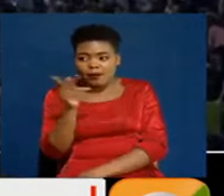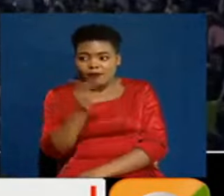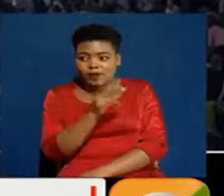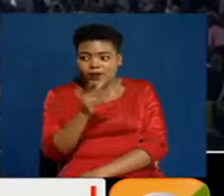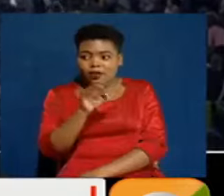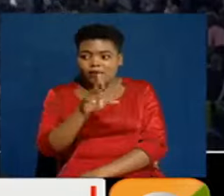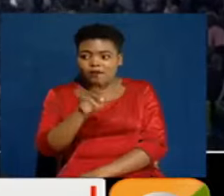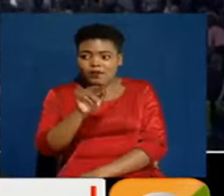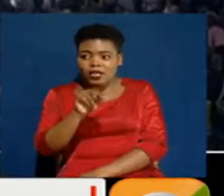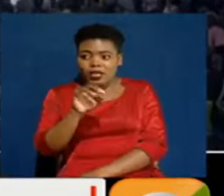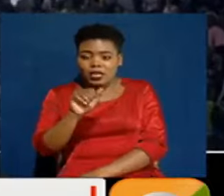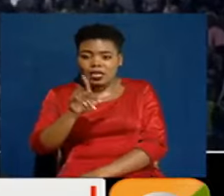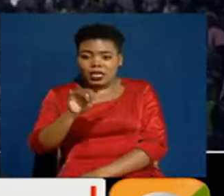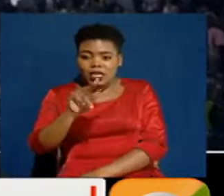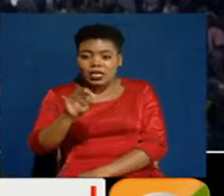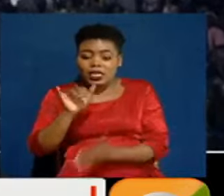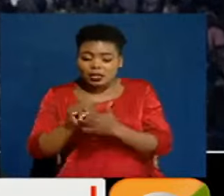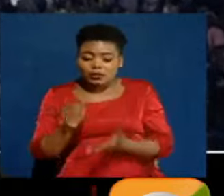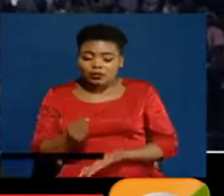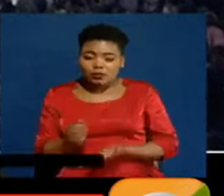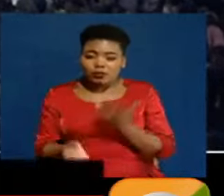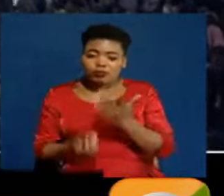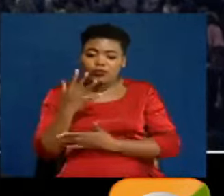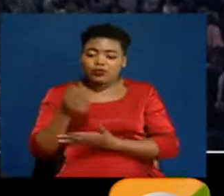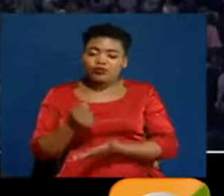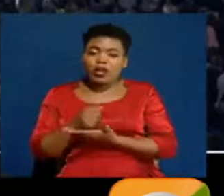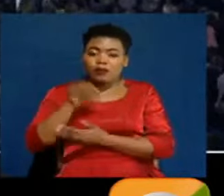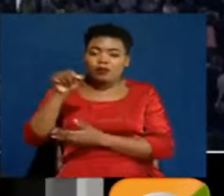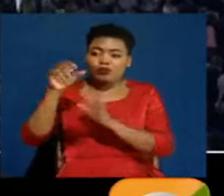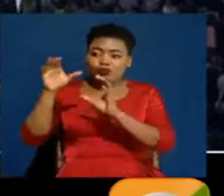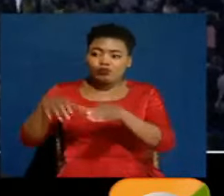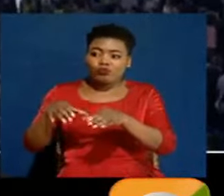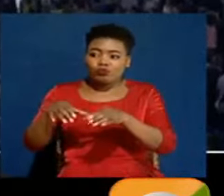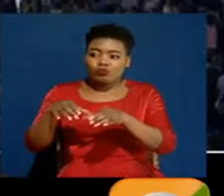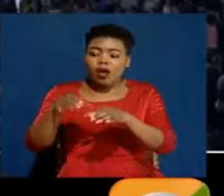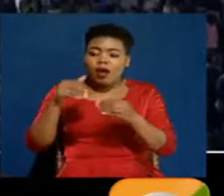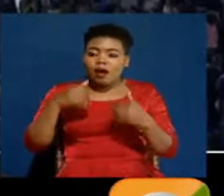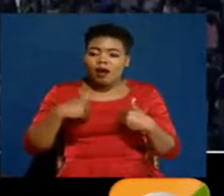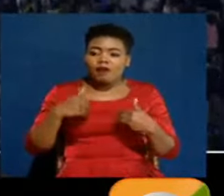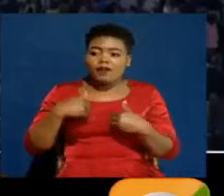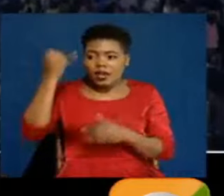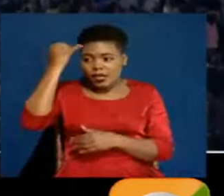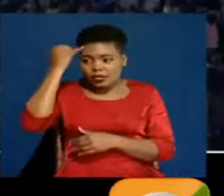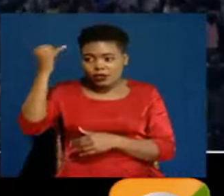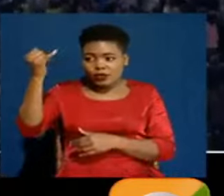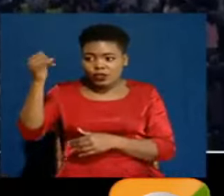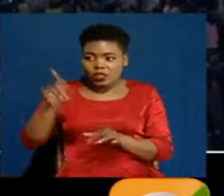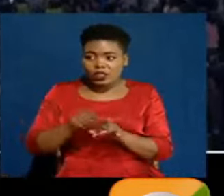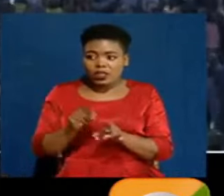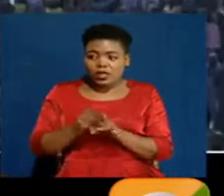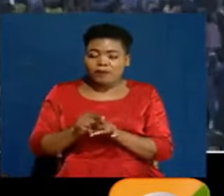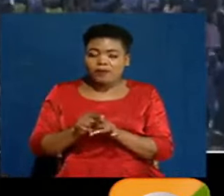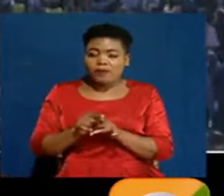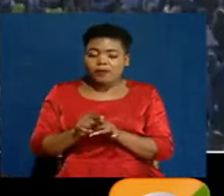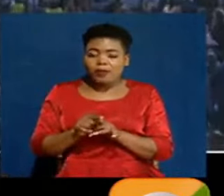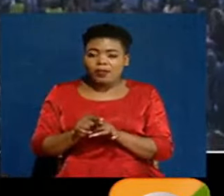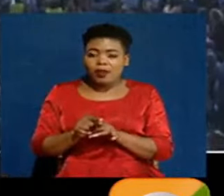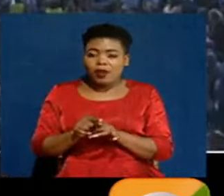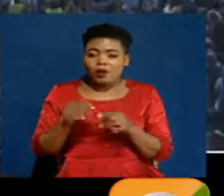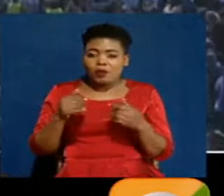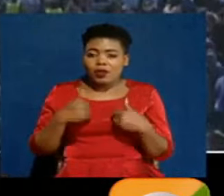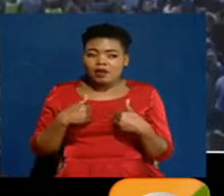curated purposefully to help political parties have ideologies and be parties that